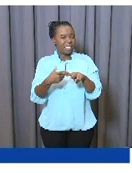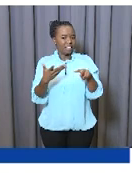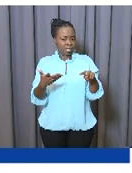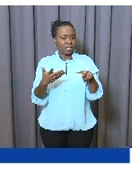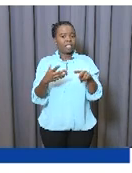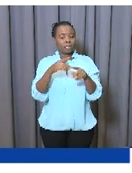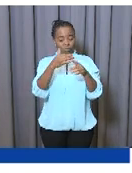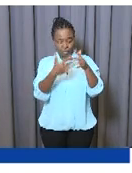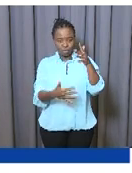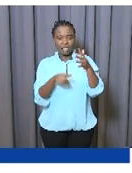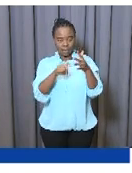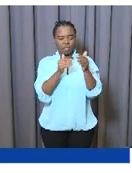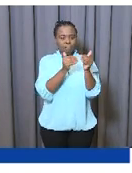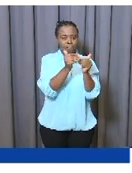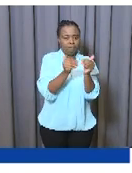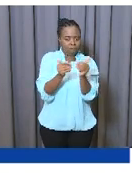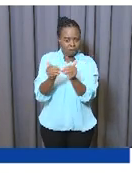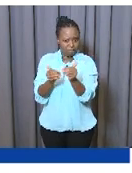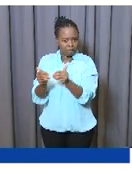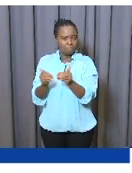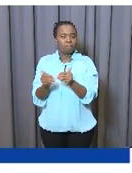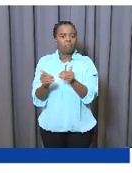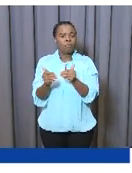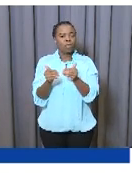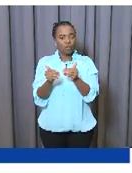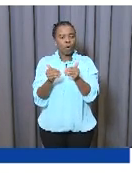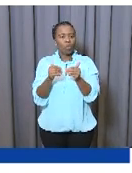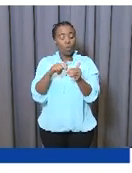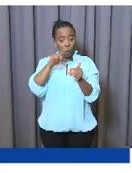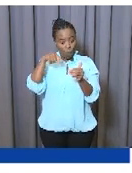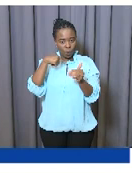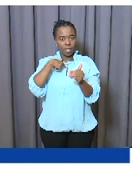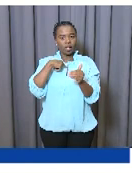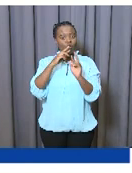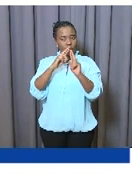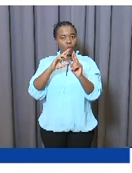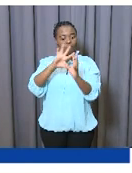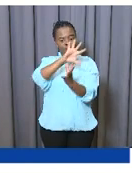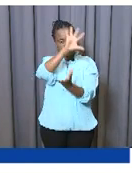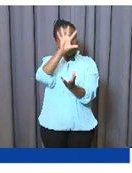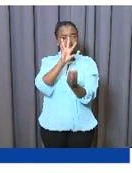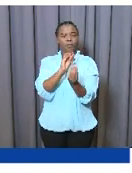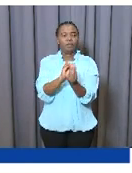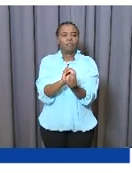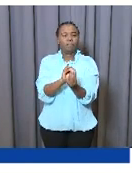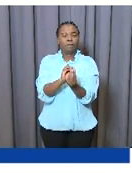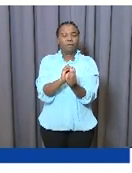where that is being managed. So that's our comprehensive response, including